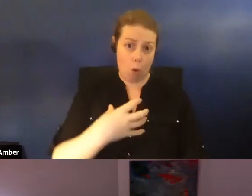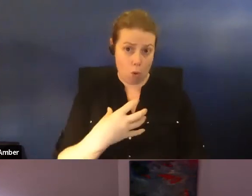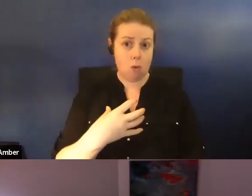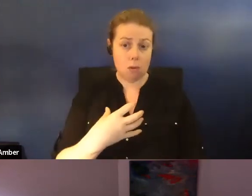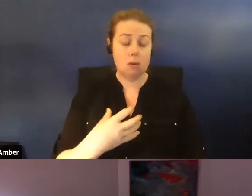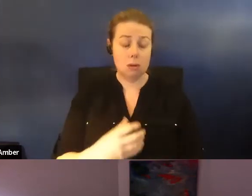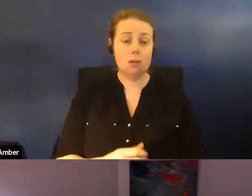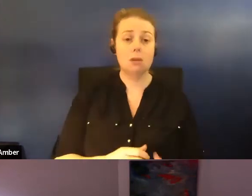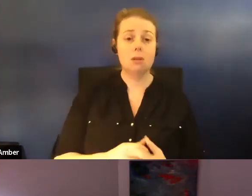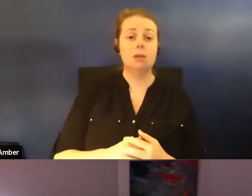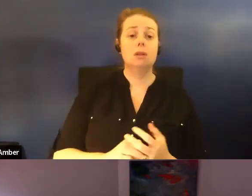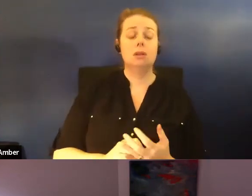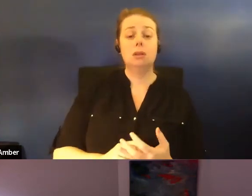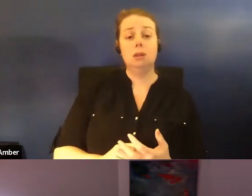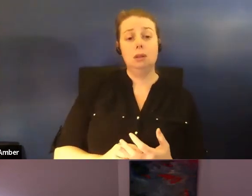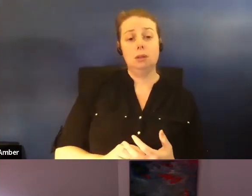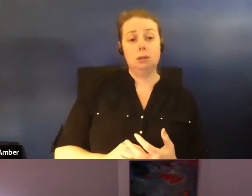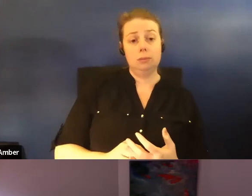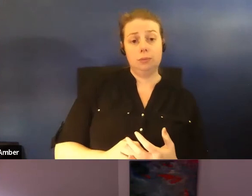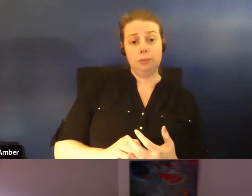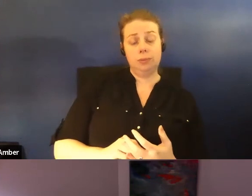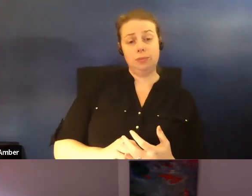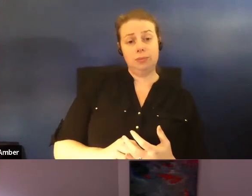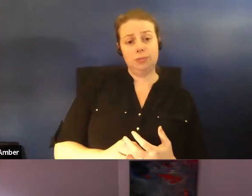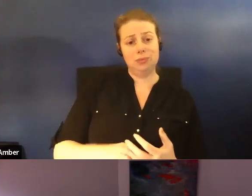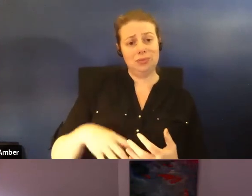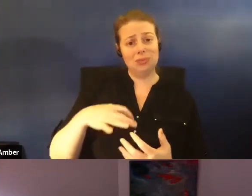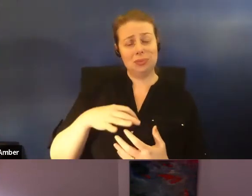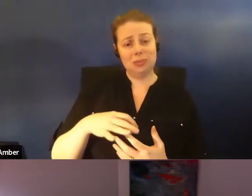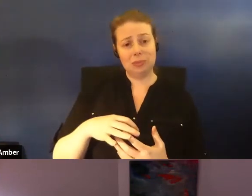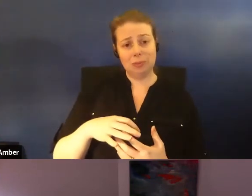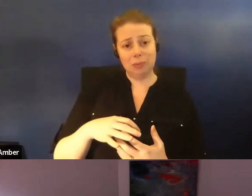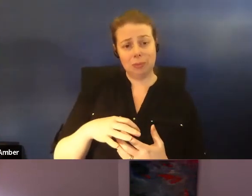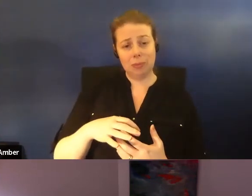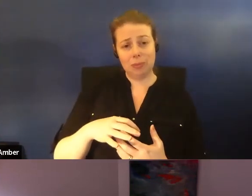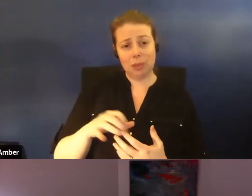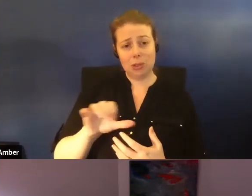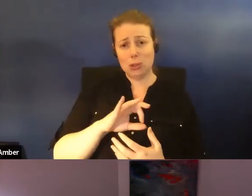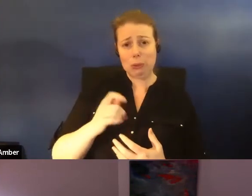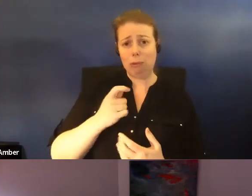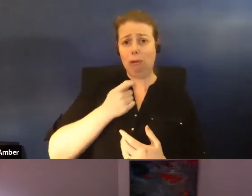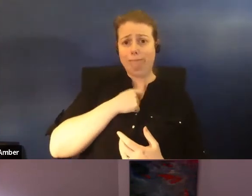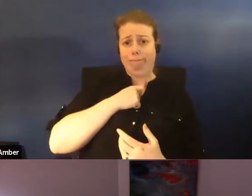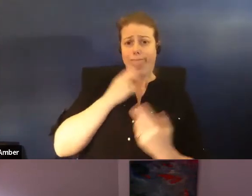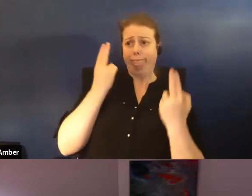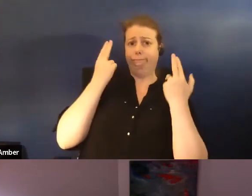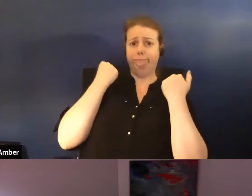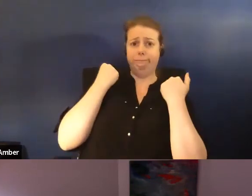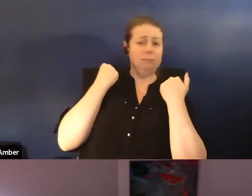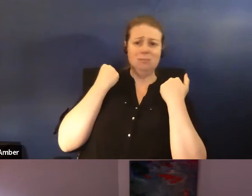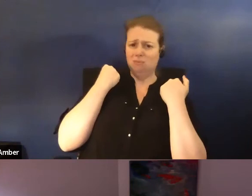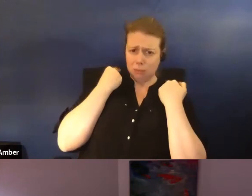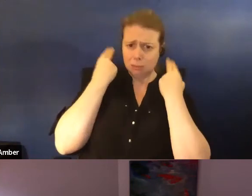and we need to not be afraid to let people know that this is actually a real